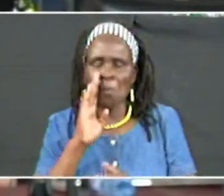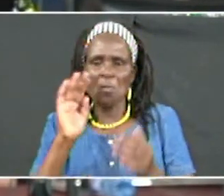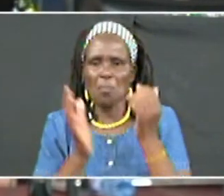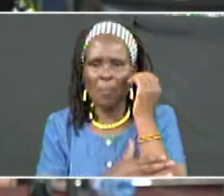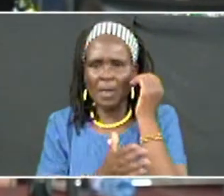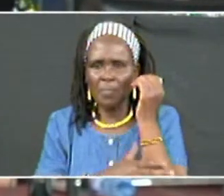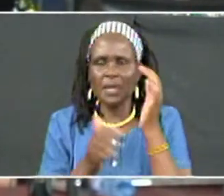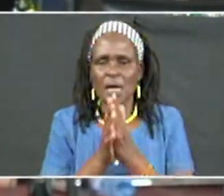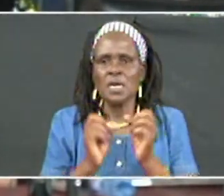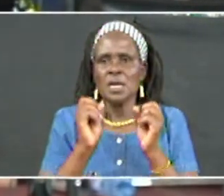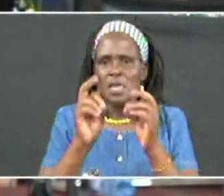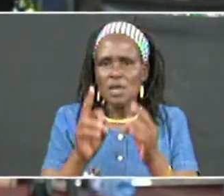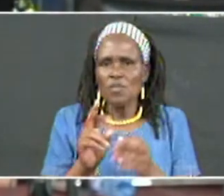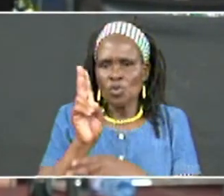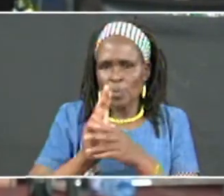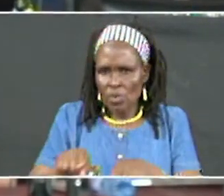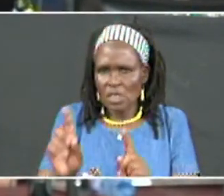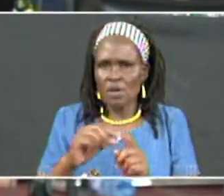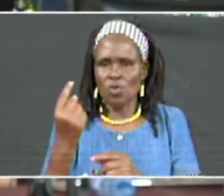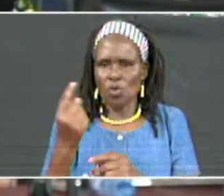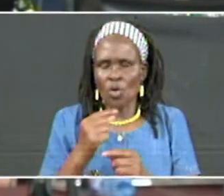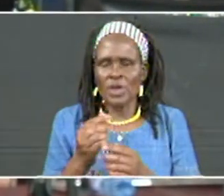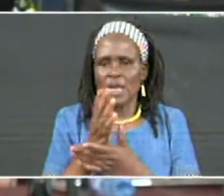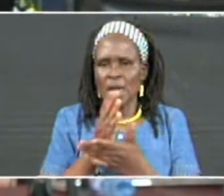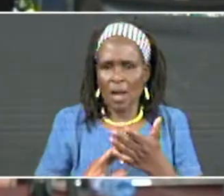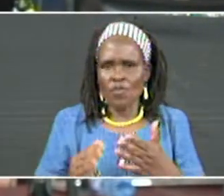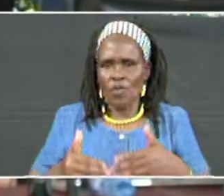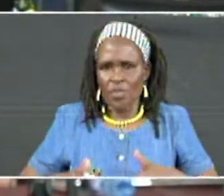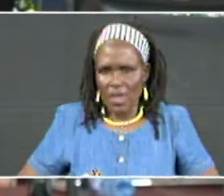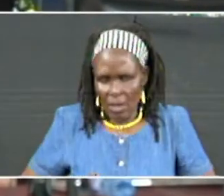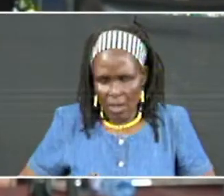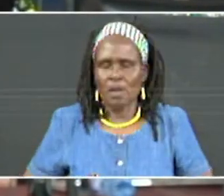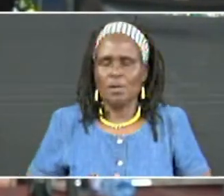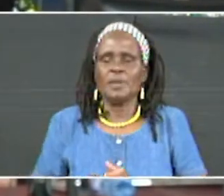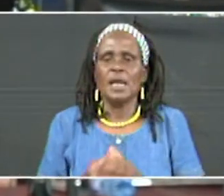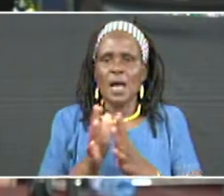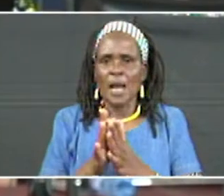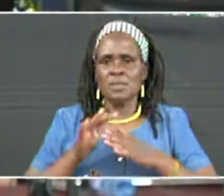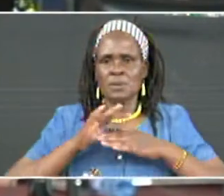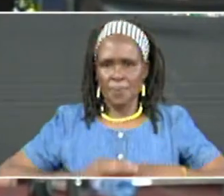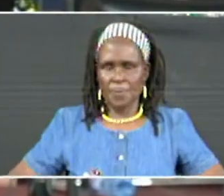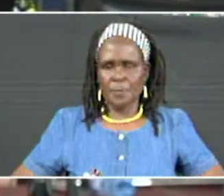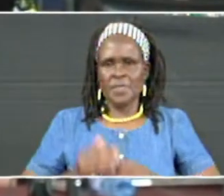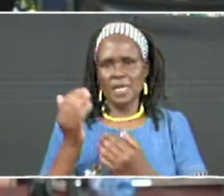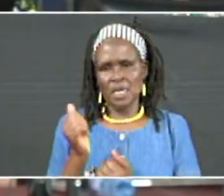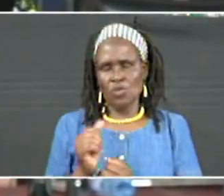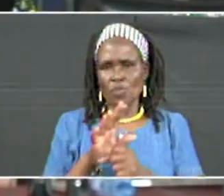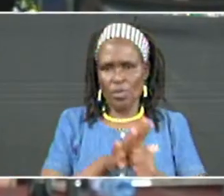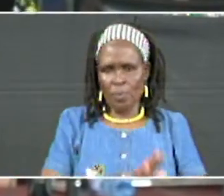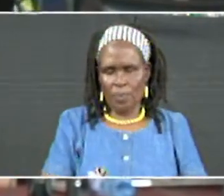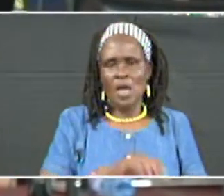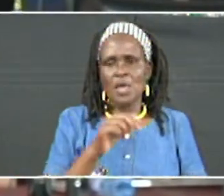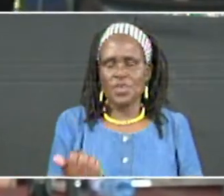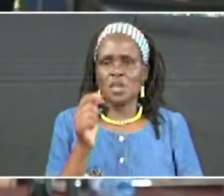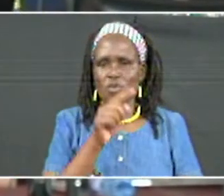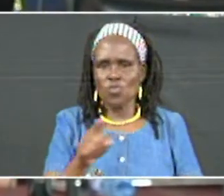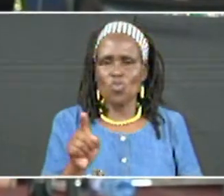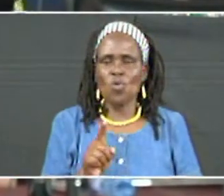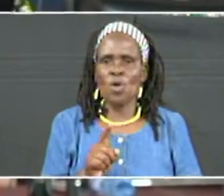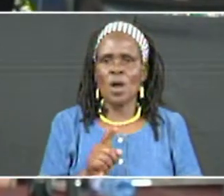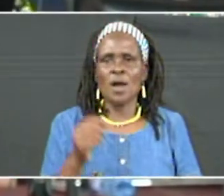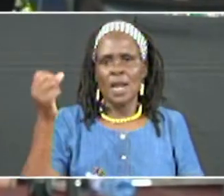spend yourselves on behalf of the hungry and satisfy the needs of the oppressed, then your light